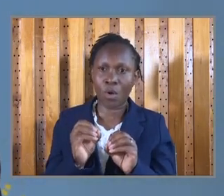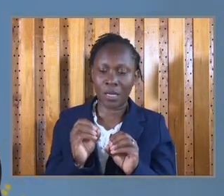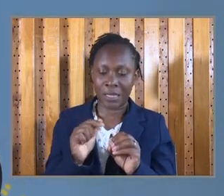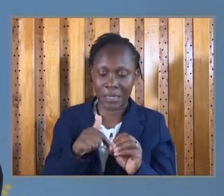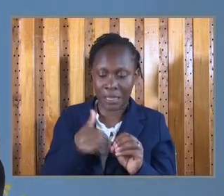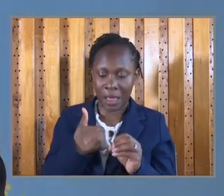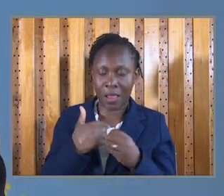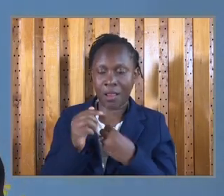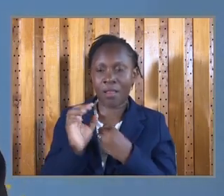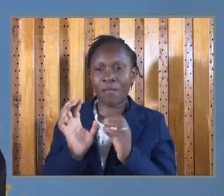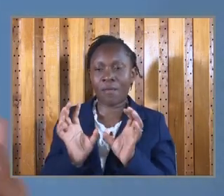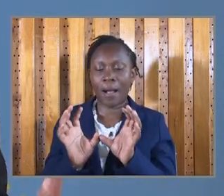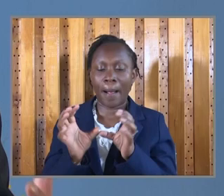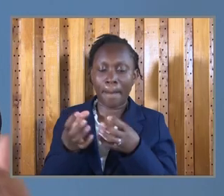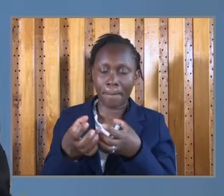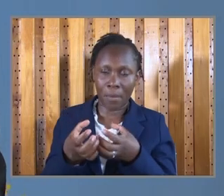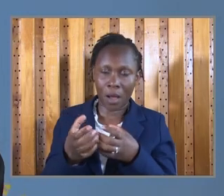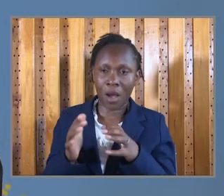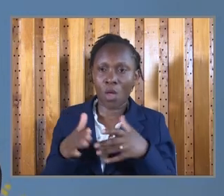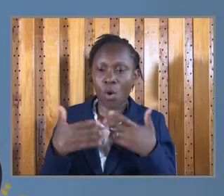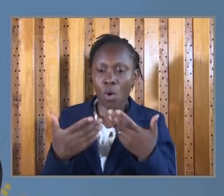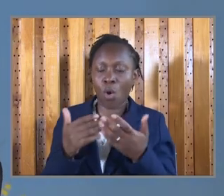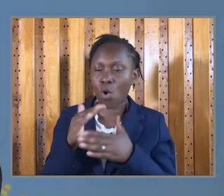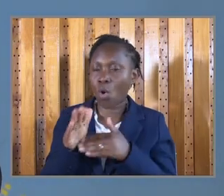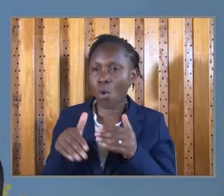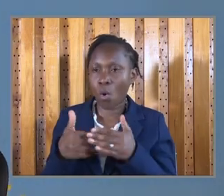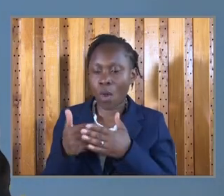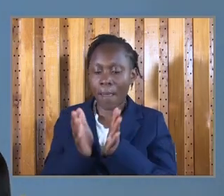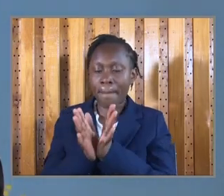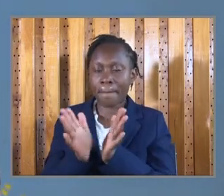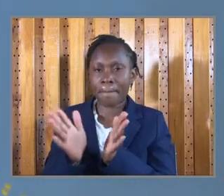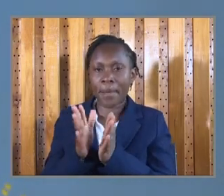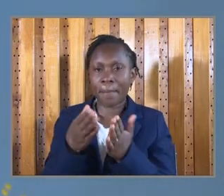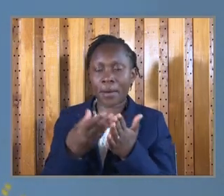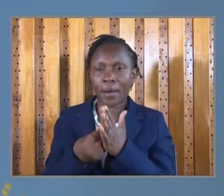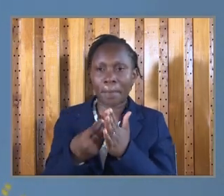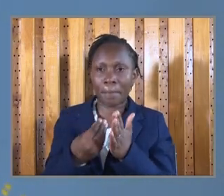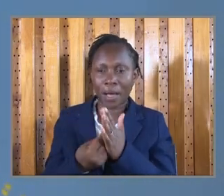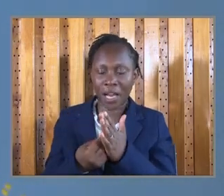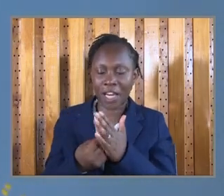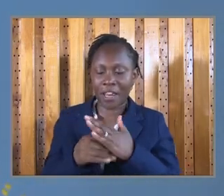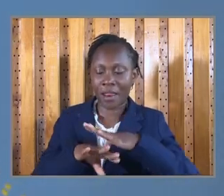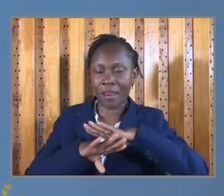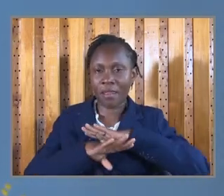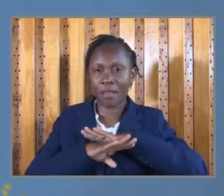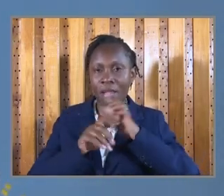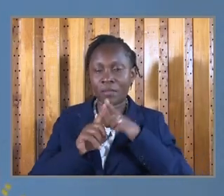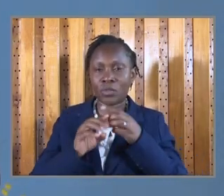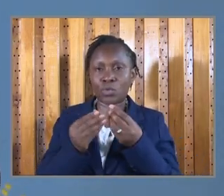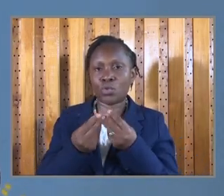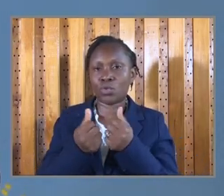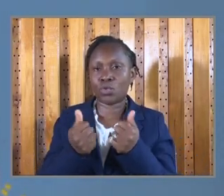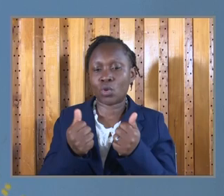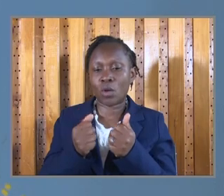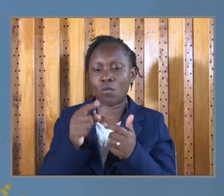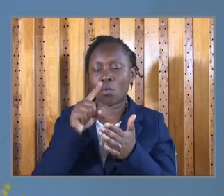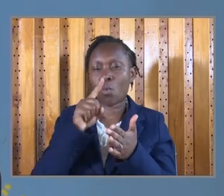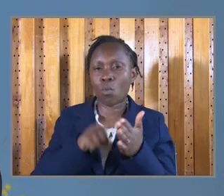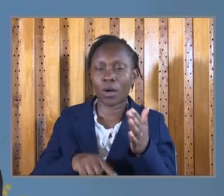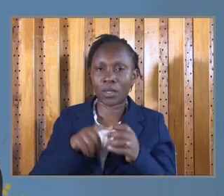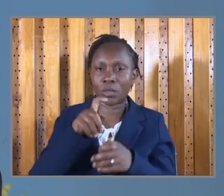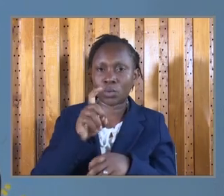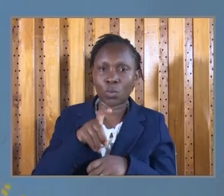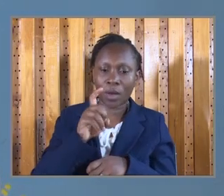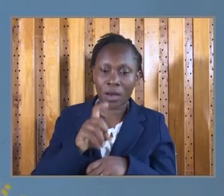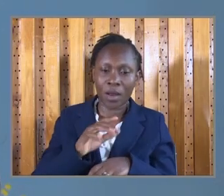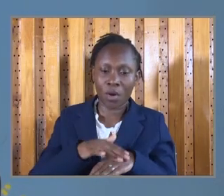companies, or even all the public money that we can muster would be sufficient to address what is needed in terms of